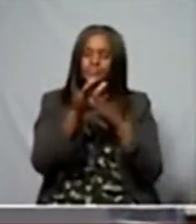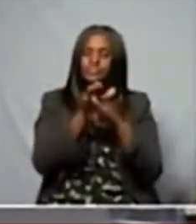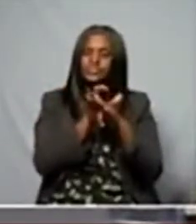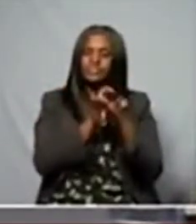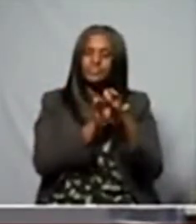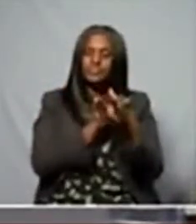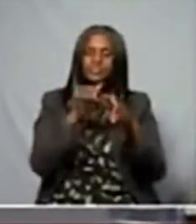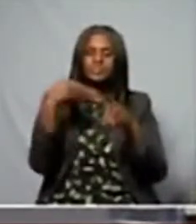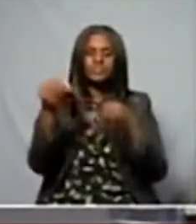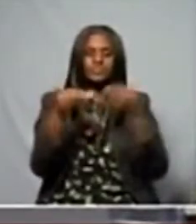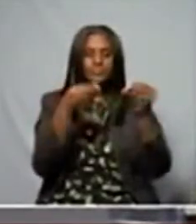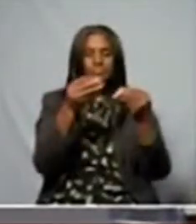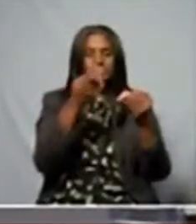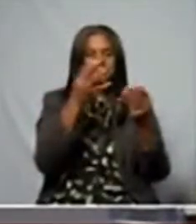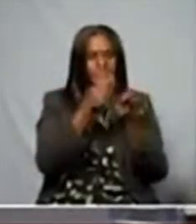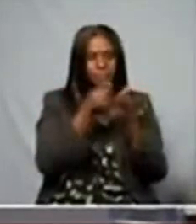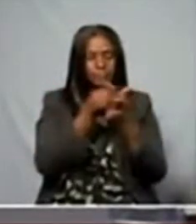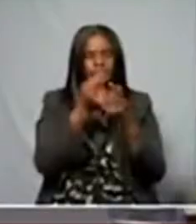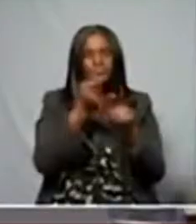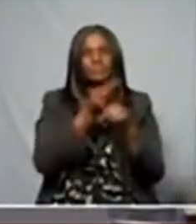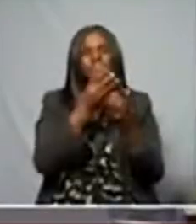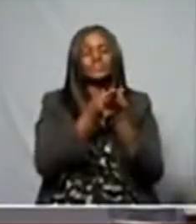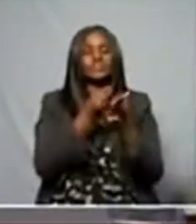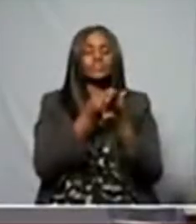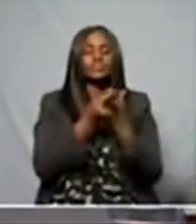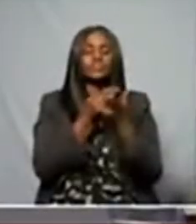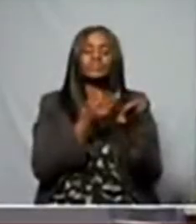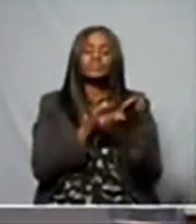disbursement of funds by the Treasury.